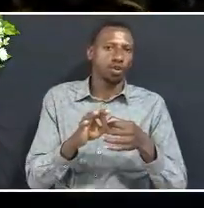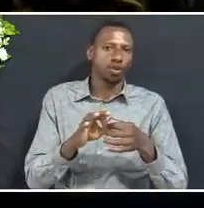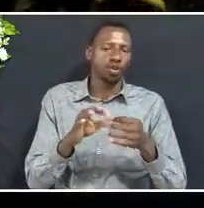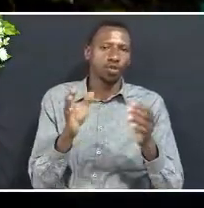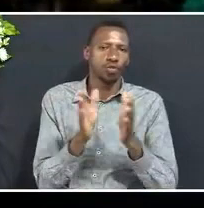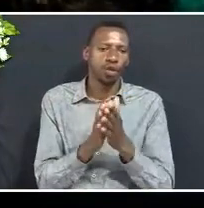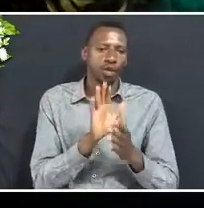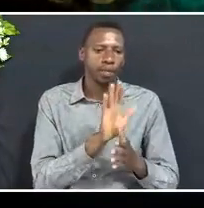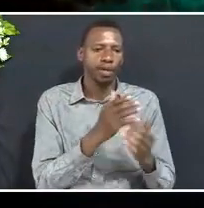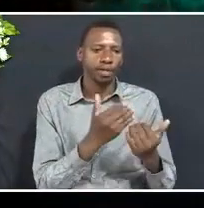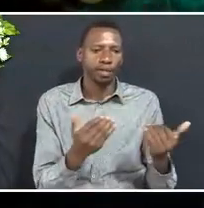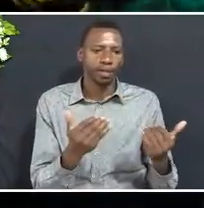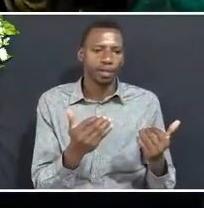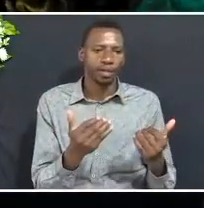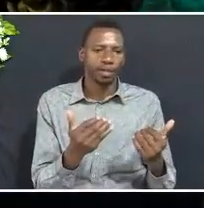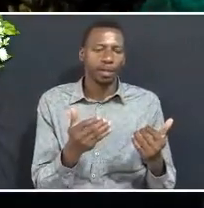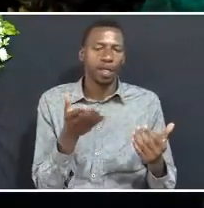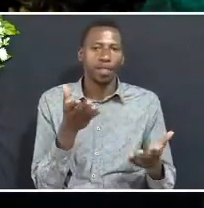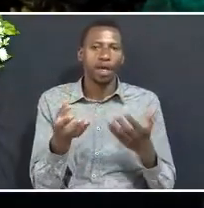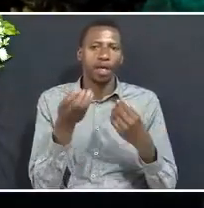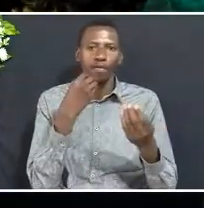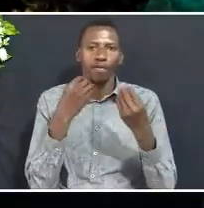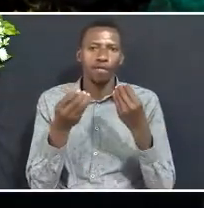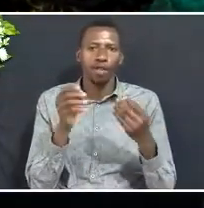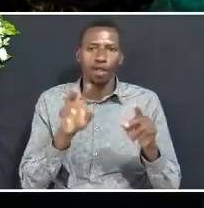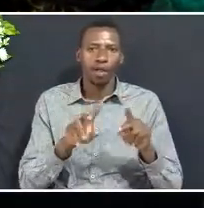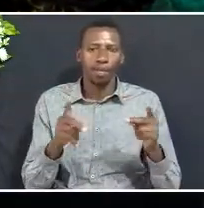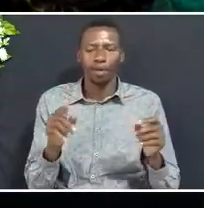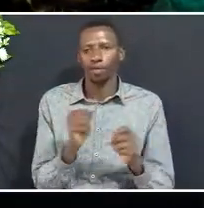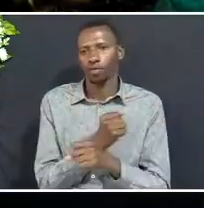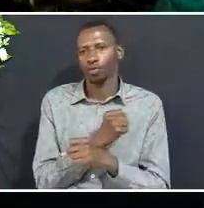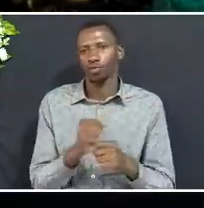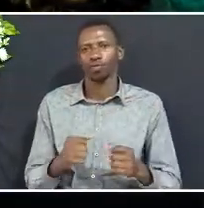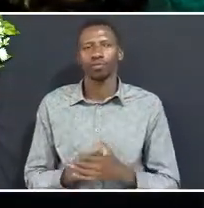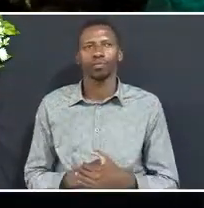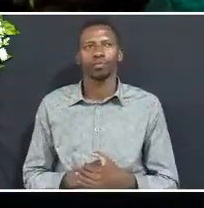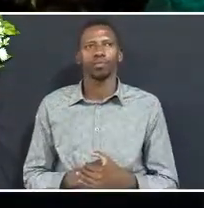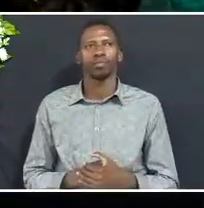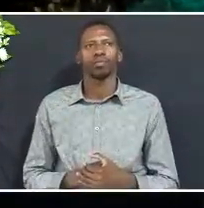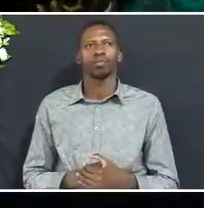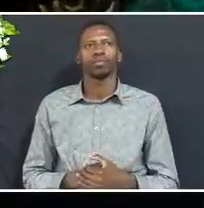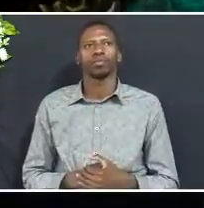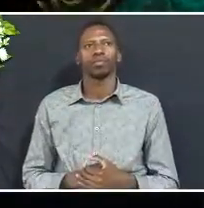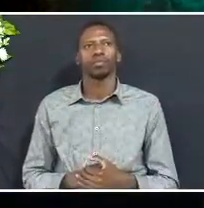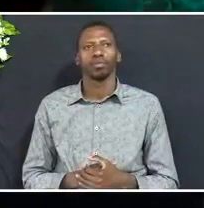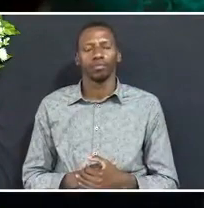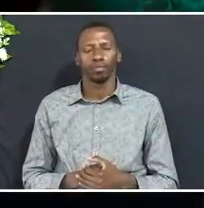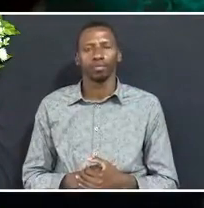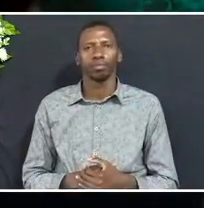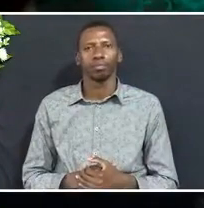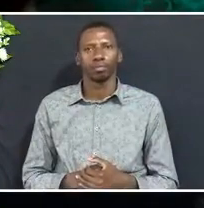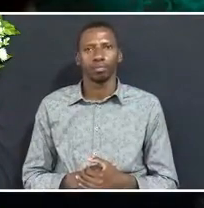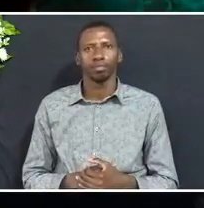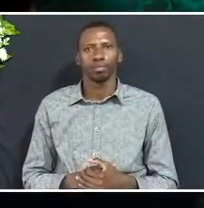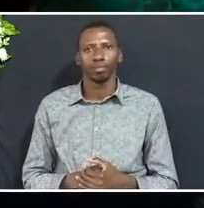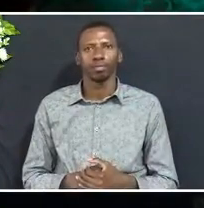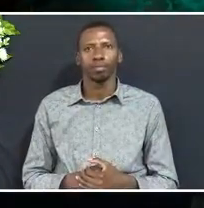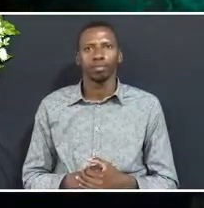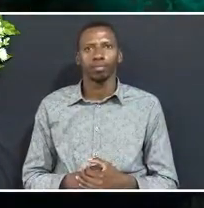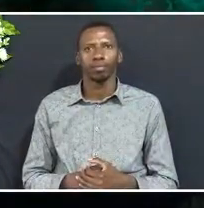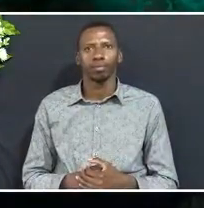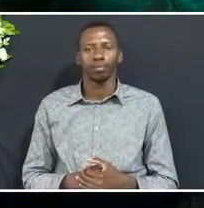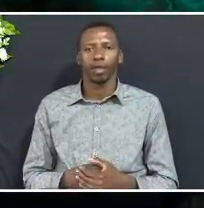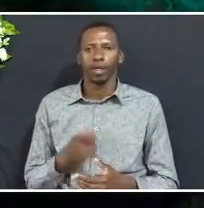children in that potluck. A fellowship together, a get together